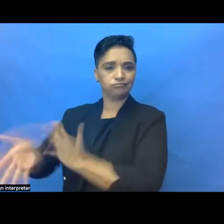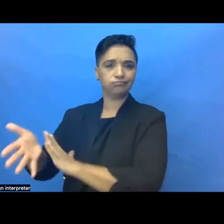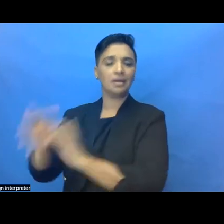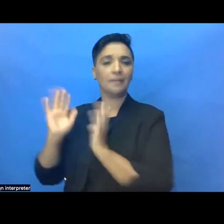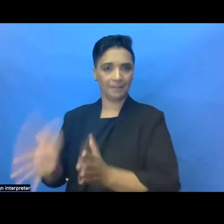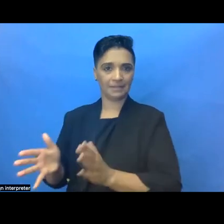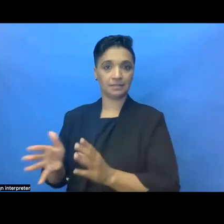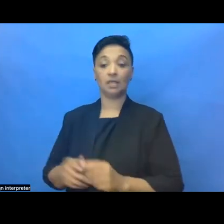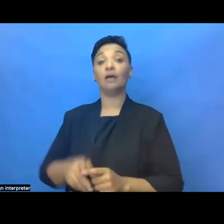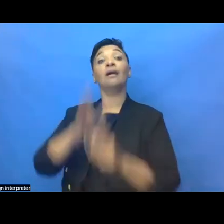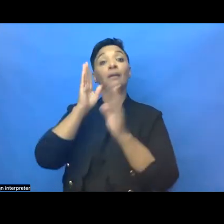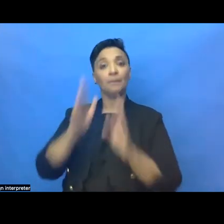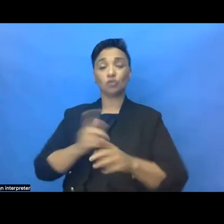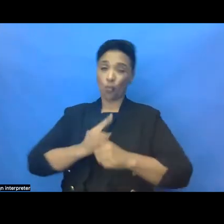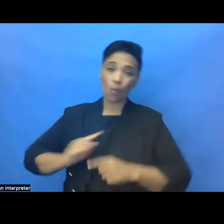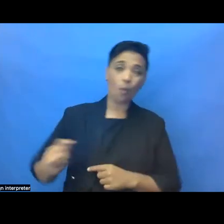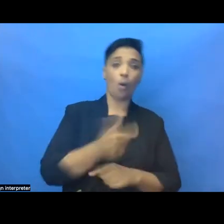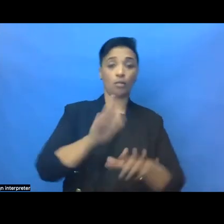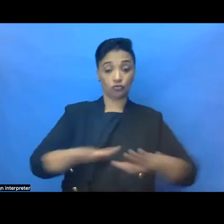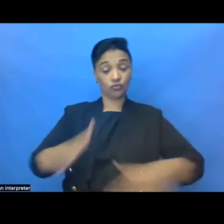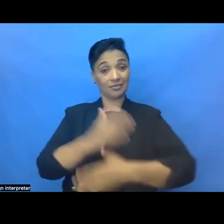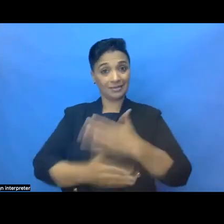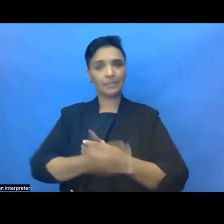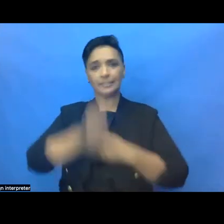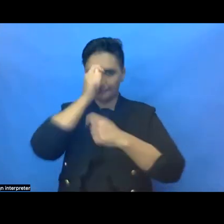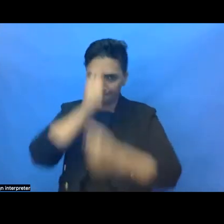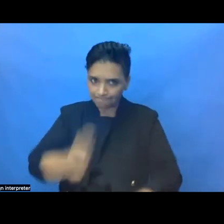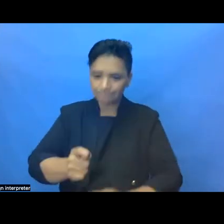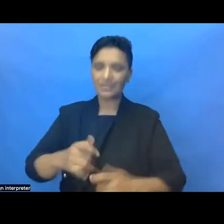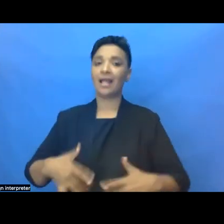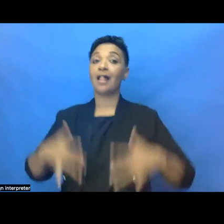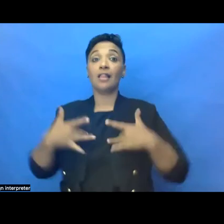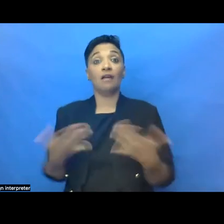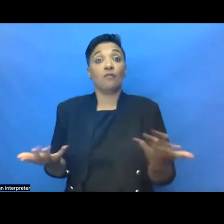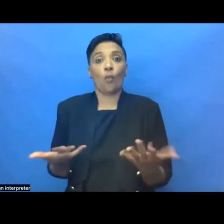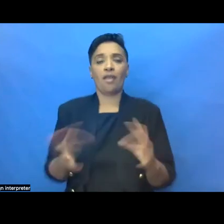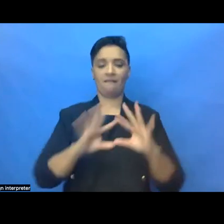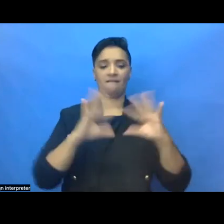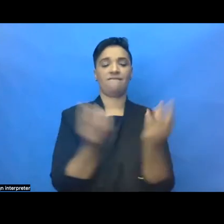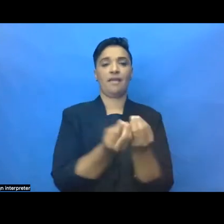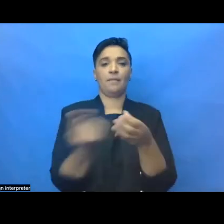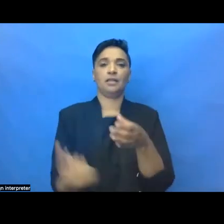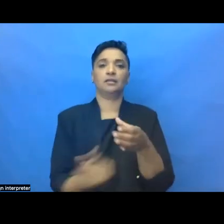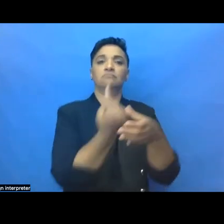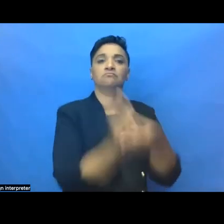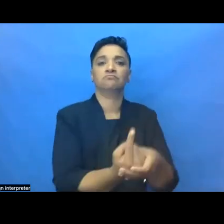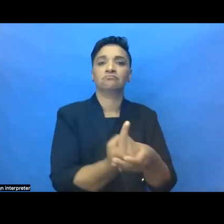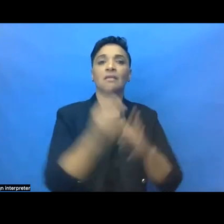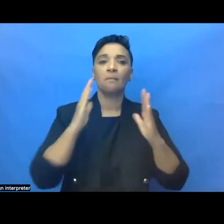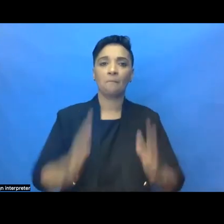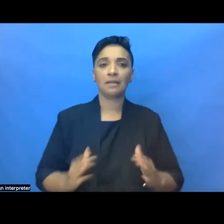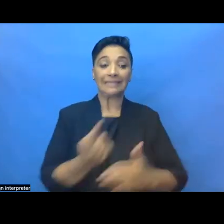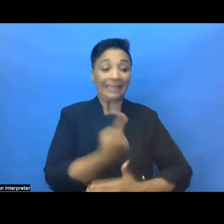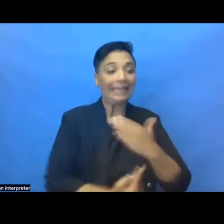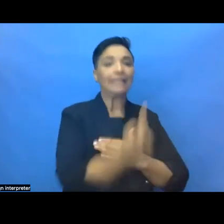for all children with disabilities, to promote the support of children with disabilities in a family, in the community,